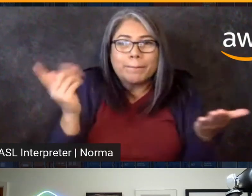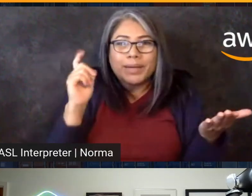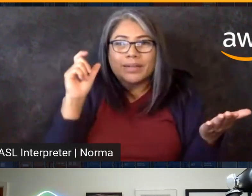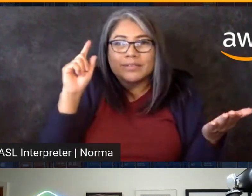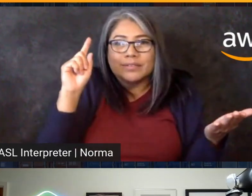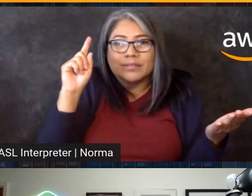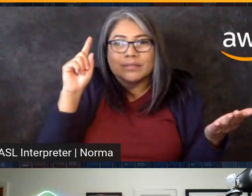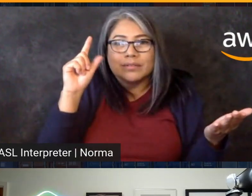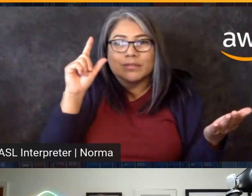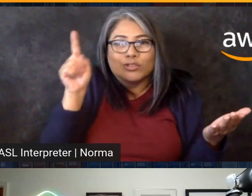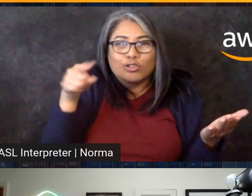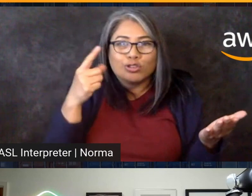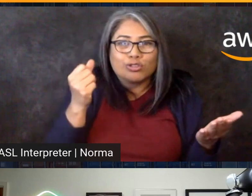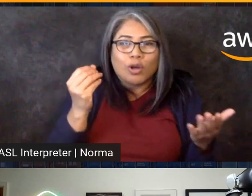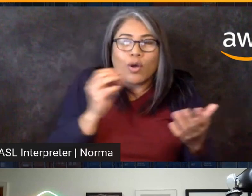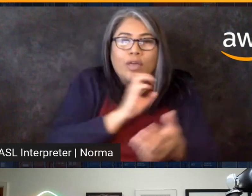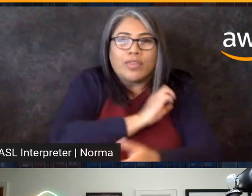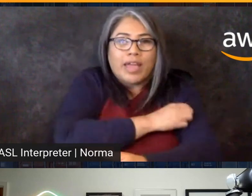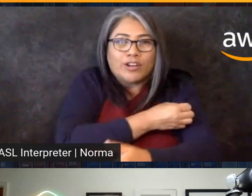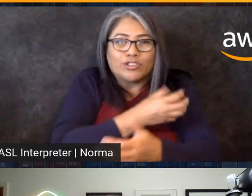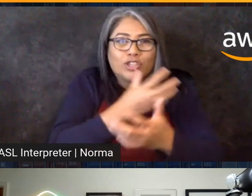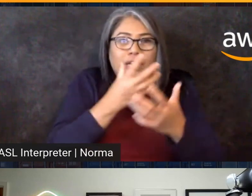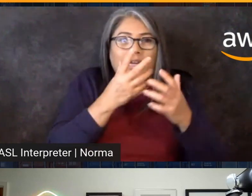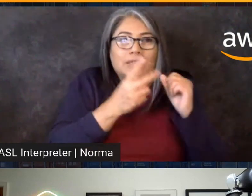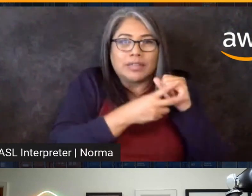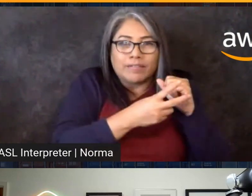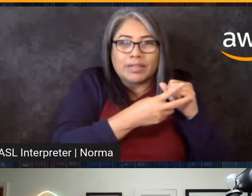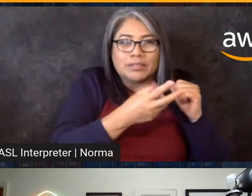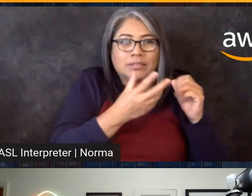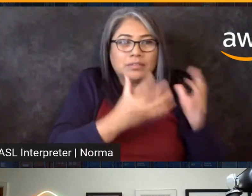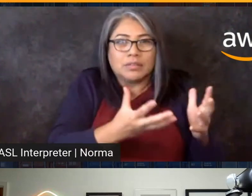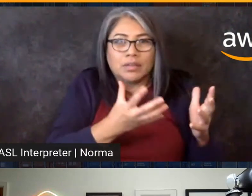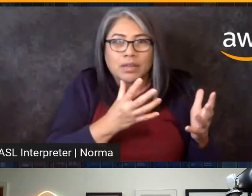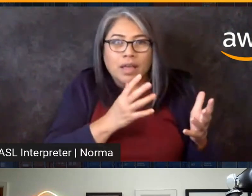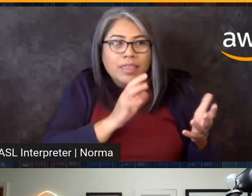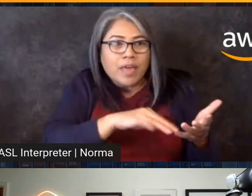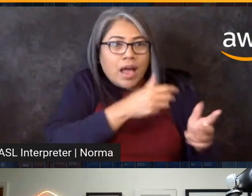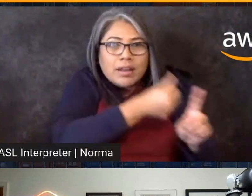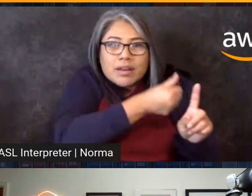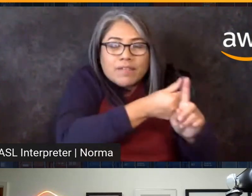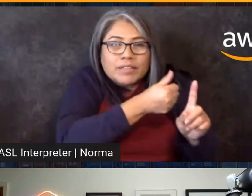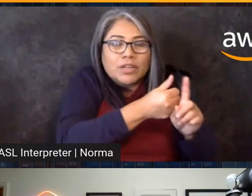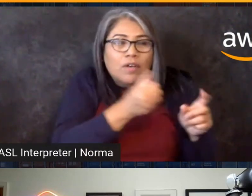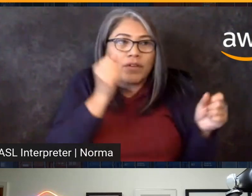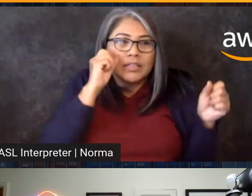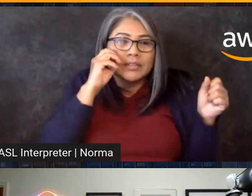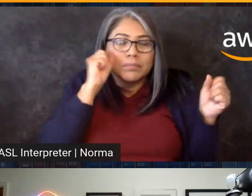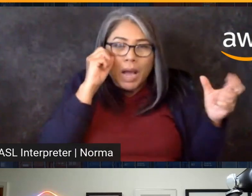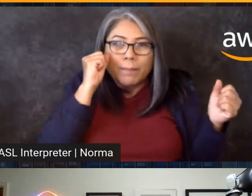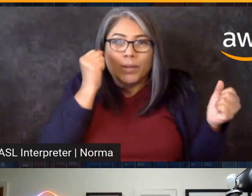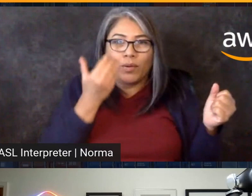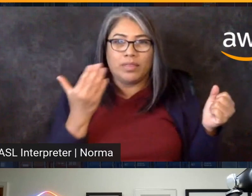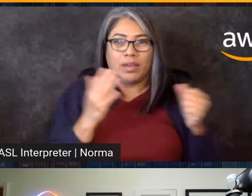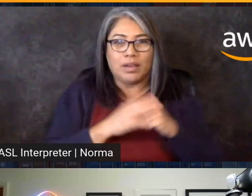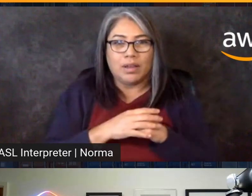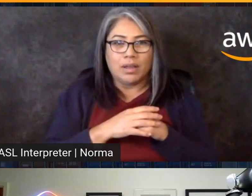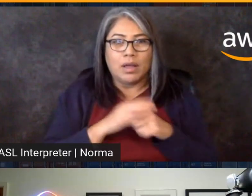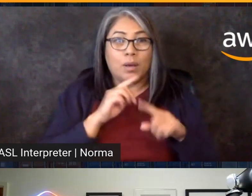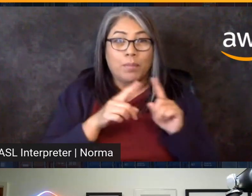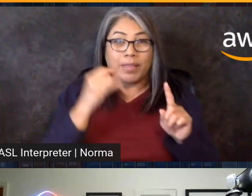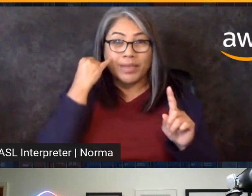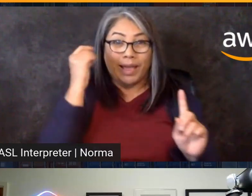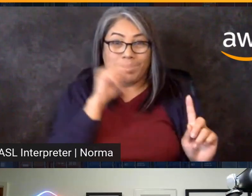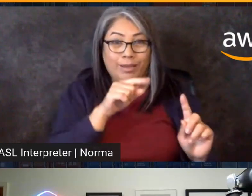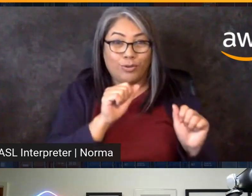so like the energy savings story, right? Like that in and of itself is like a mind blowing thing. But the idea that you can